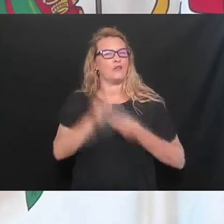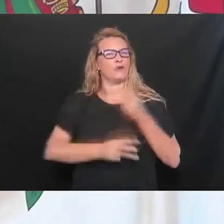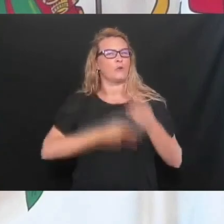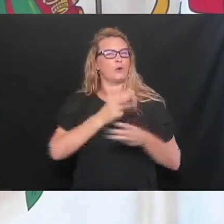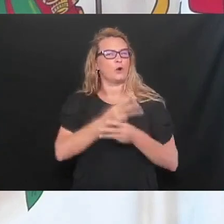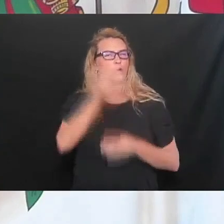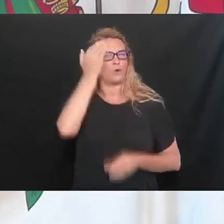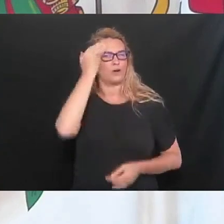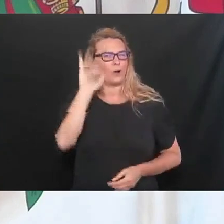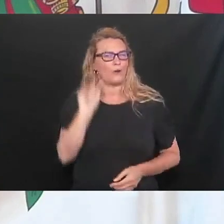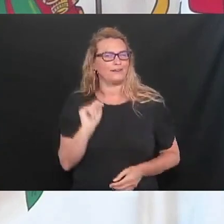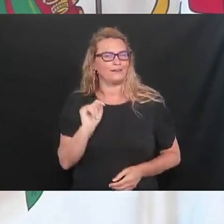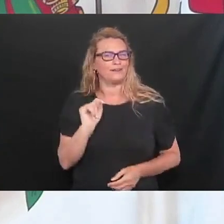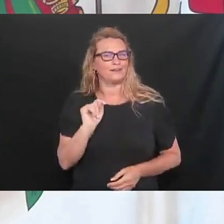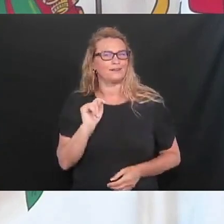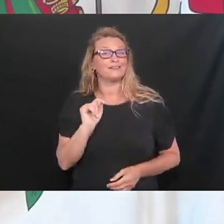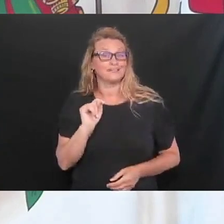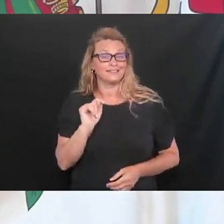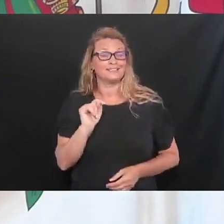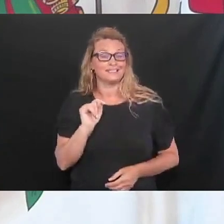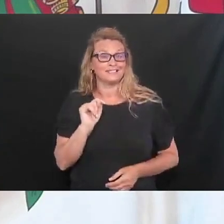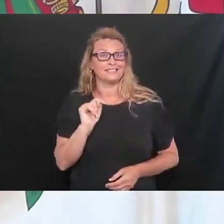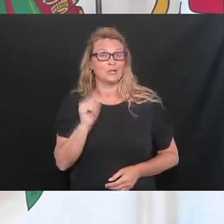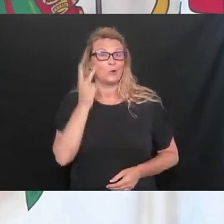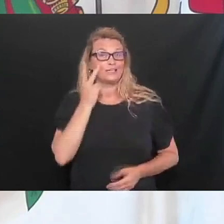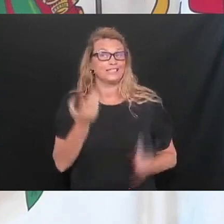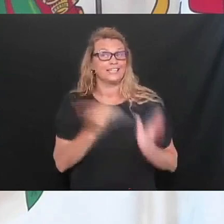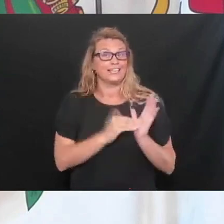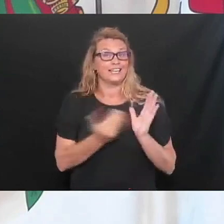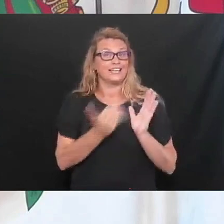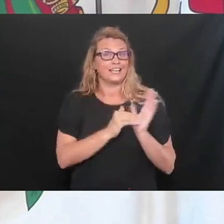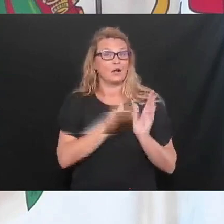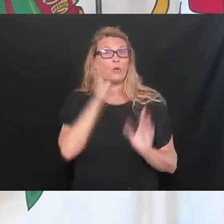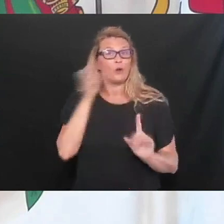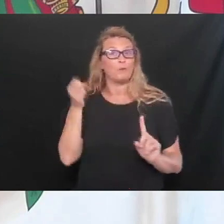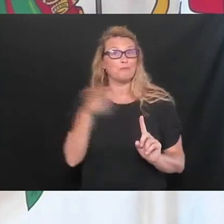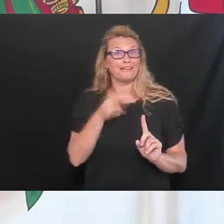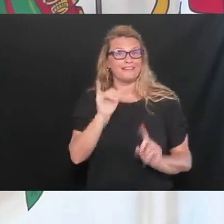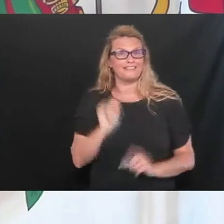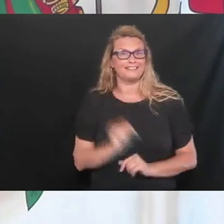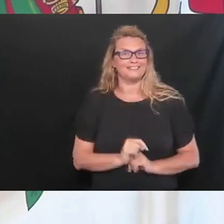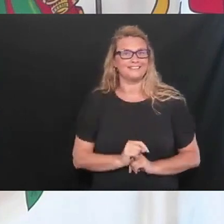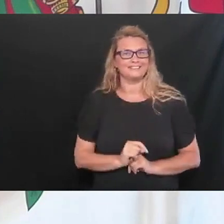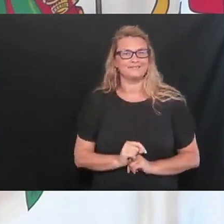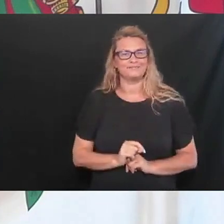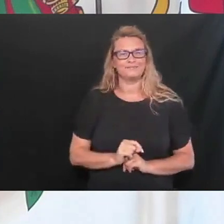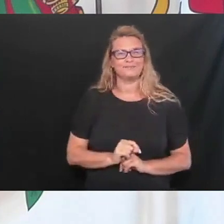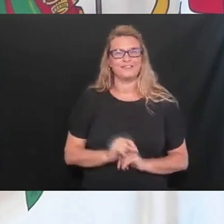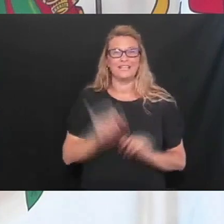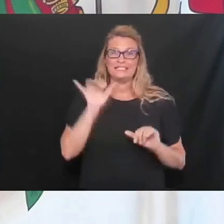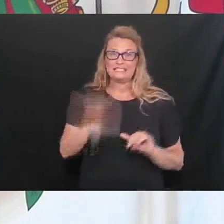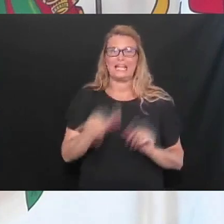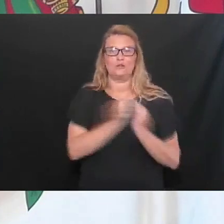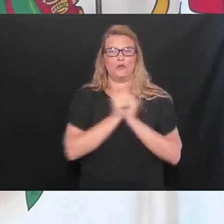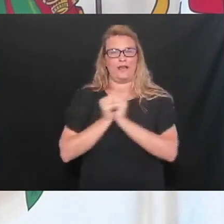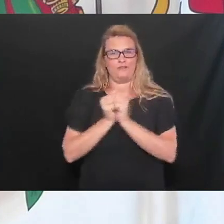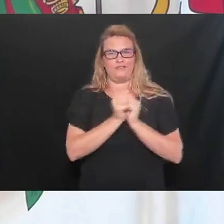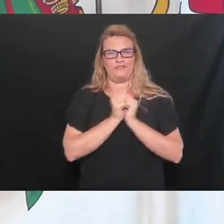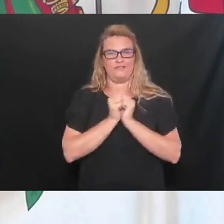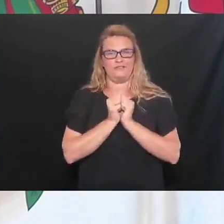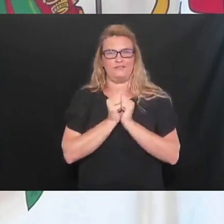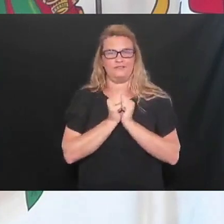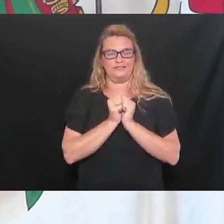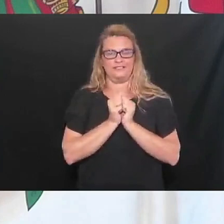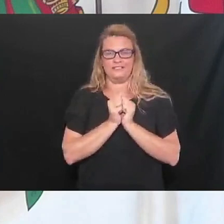now we see the world knowing it over and over and over. We're going to beat this thing. Absolutely, just stay together. That's what we got to